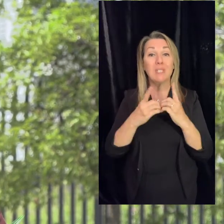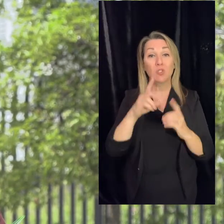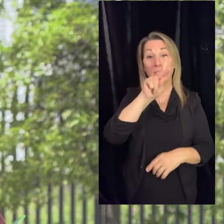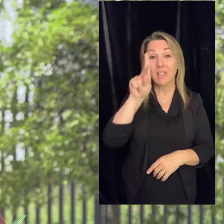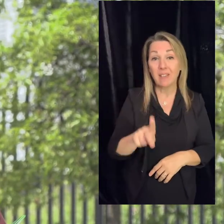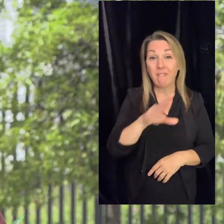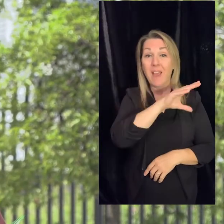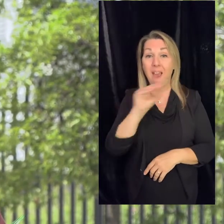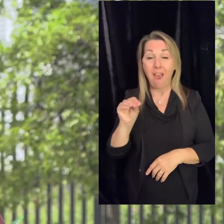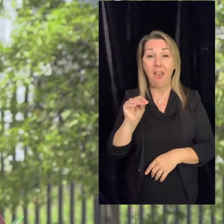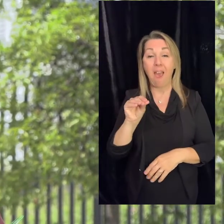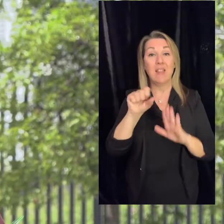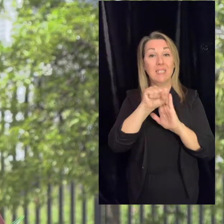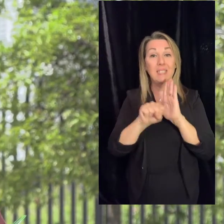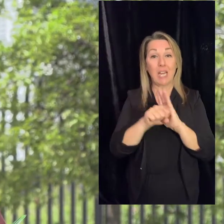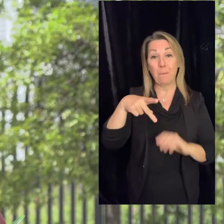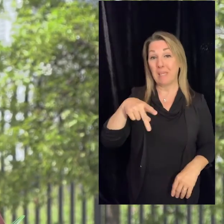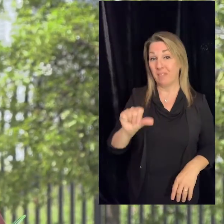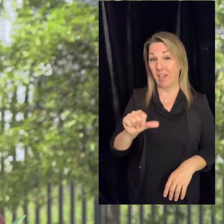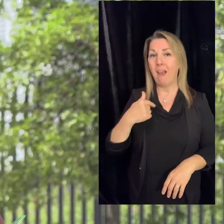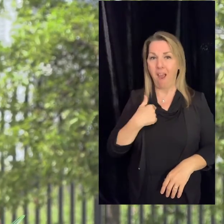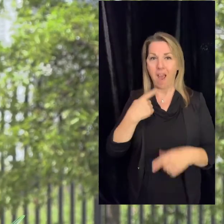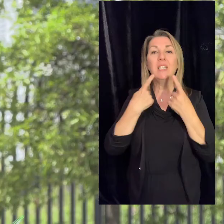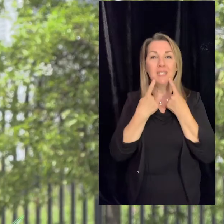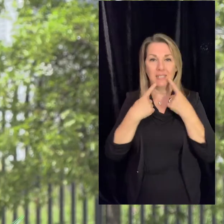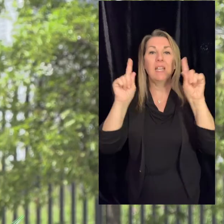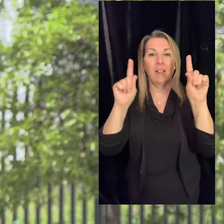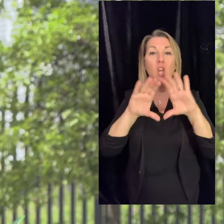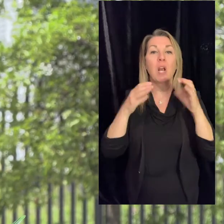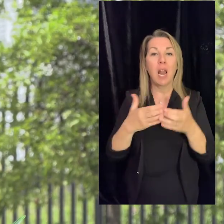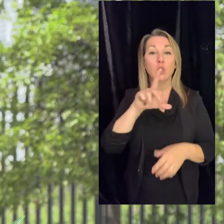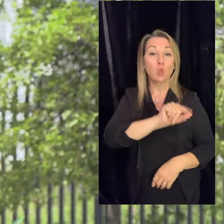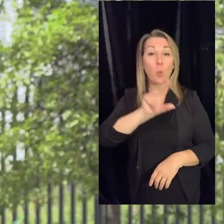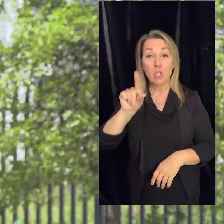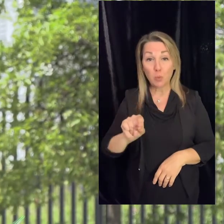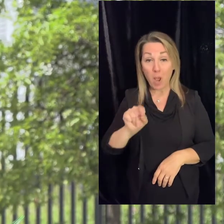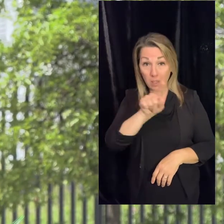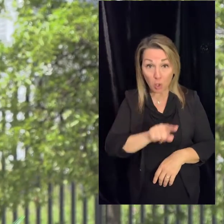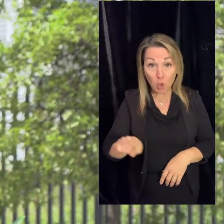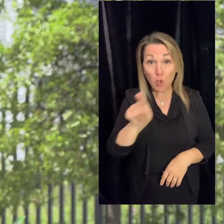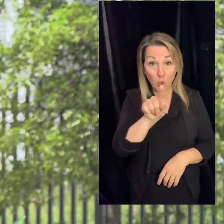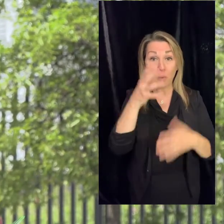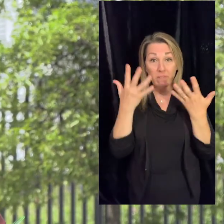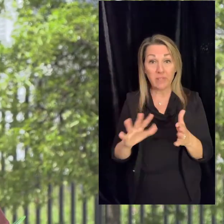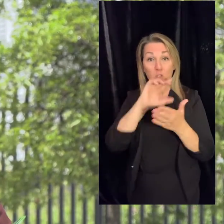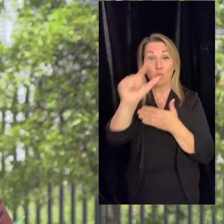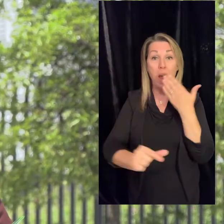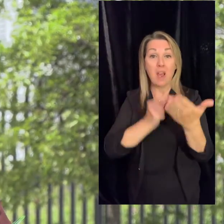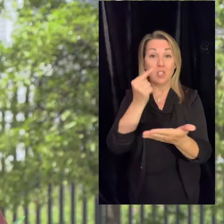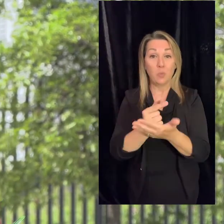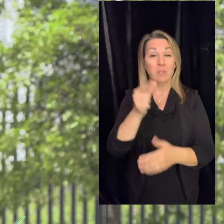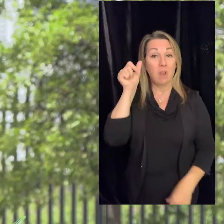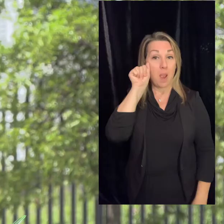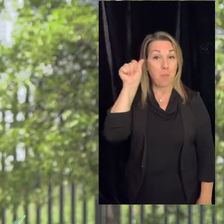the Commonwealth of Pennsylvania. I hereby declare the class of 2020 to be graduates of Abraham Lincoln